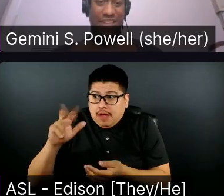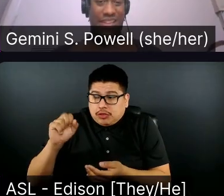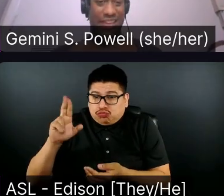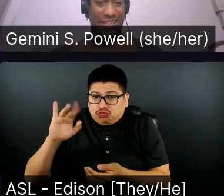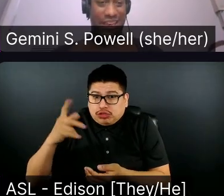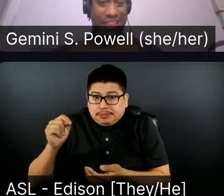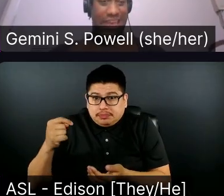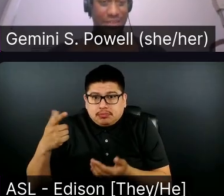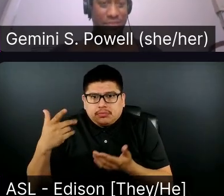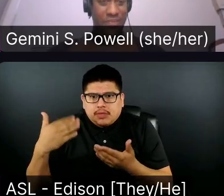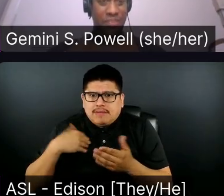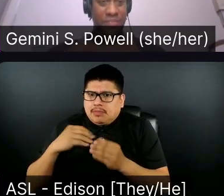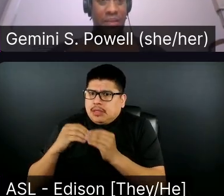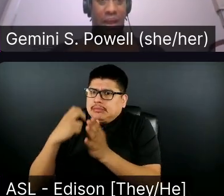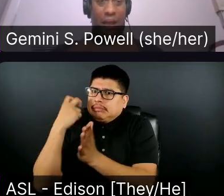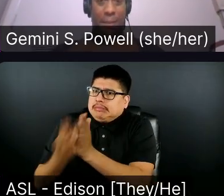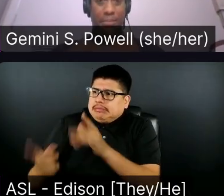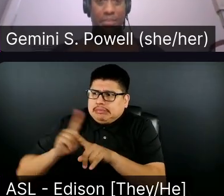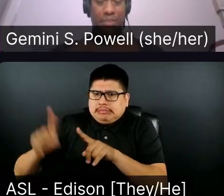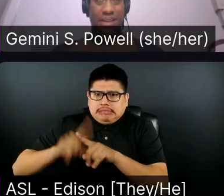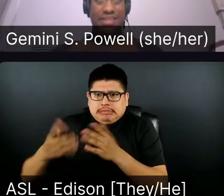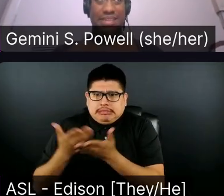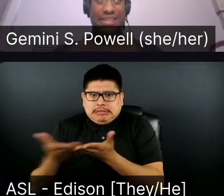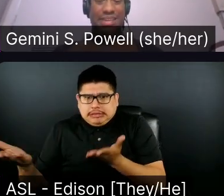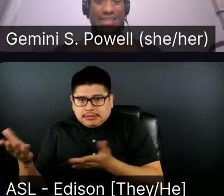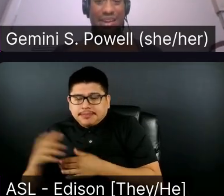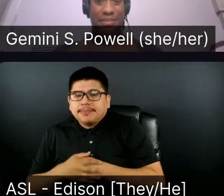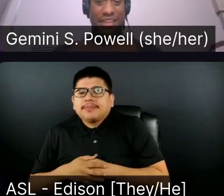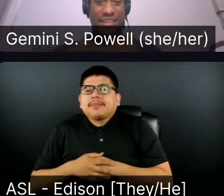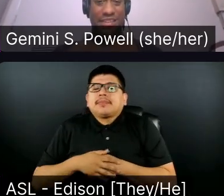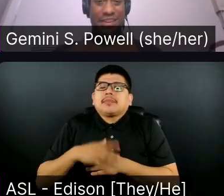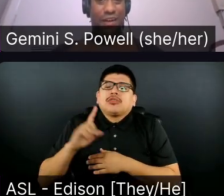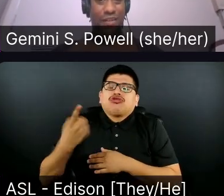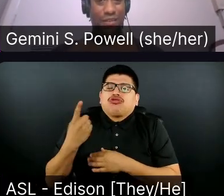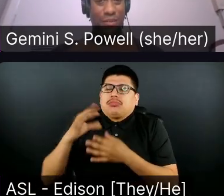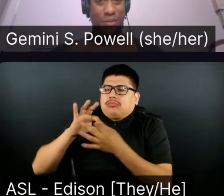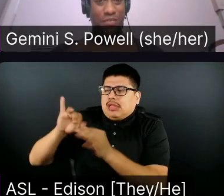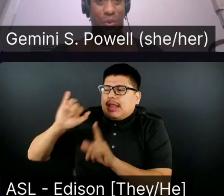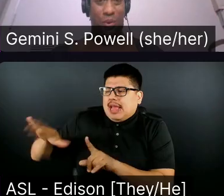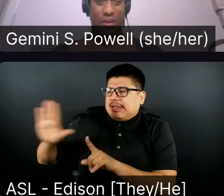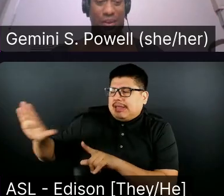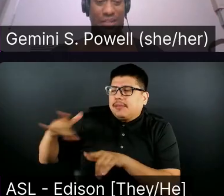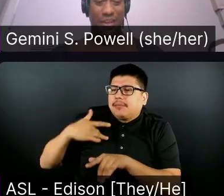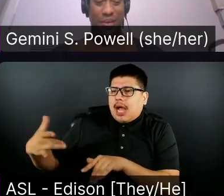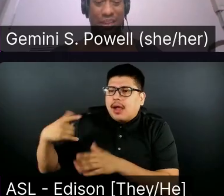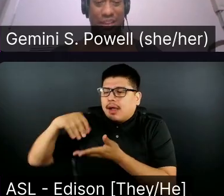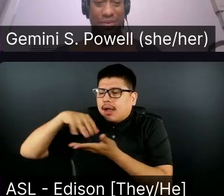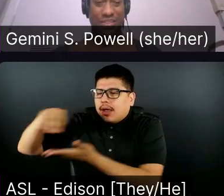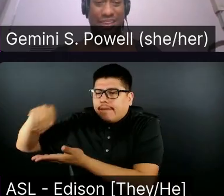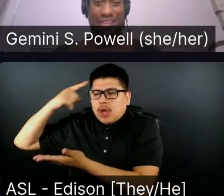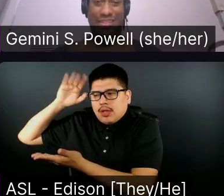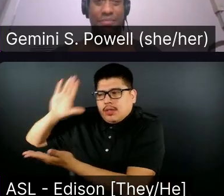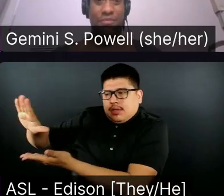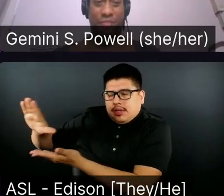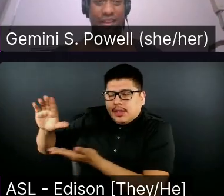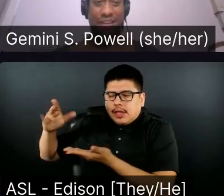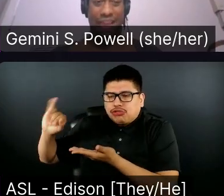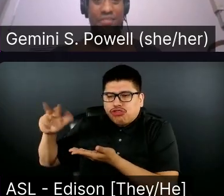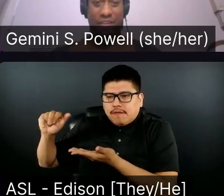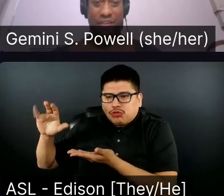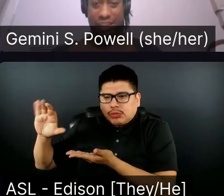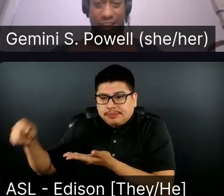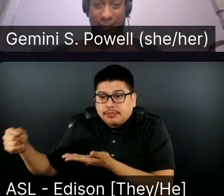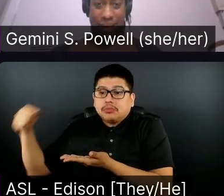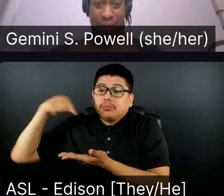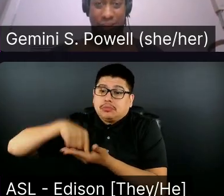of a page and things like that. But CSS animations are a little bit of a workaround that you can use to get some fun